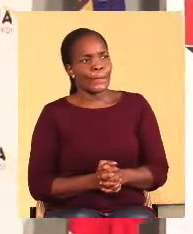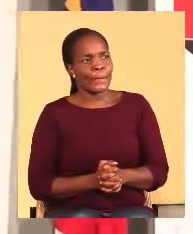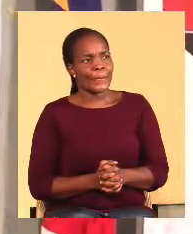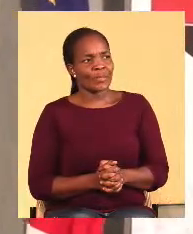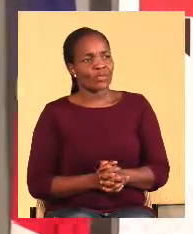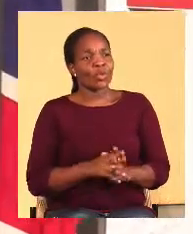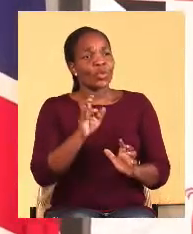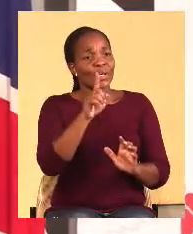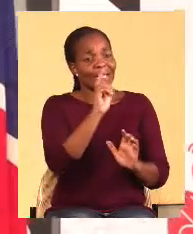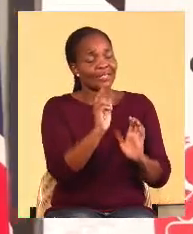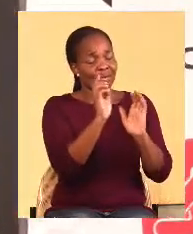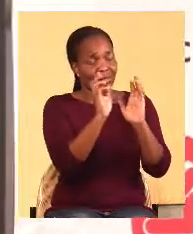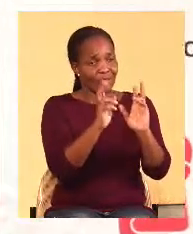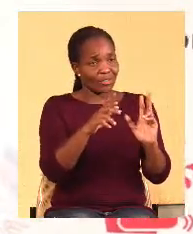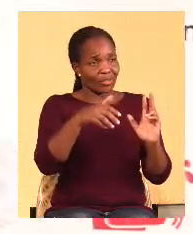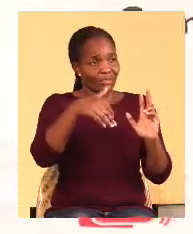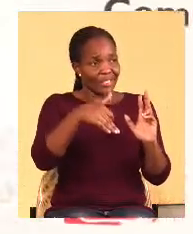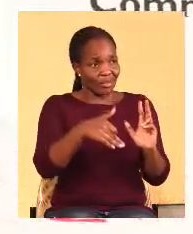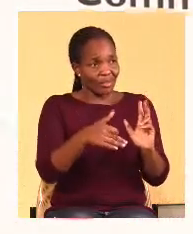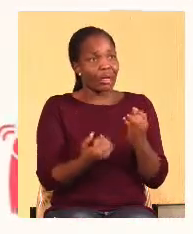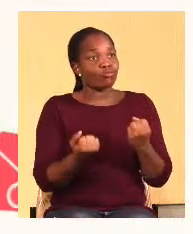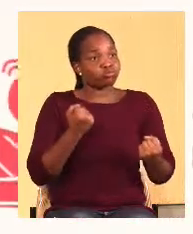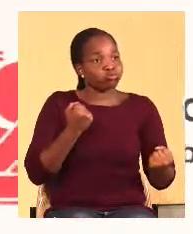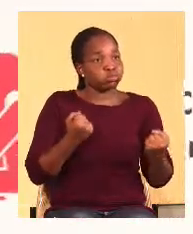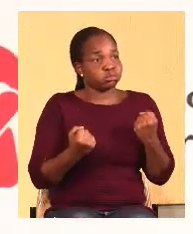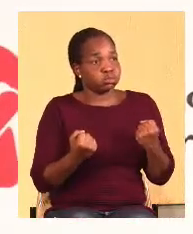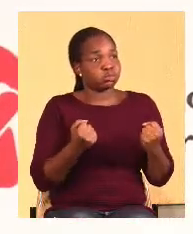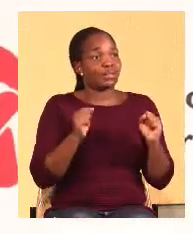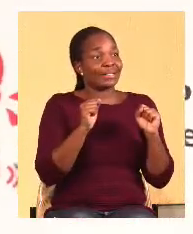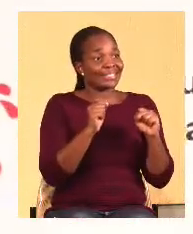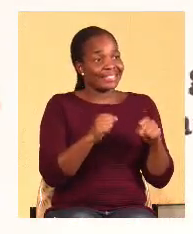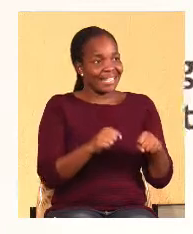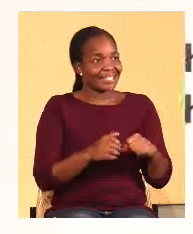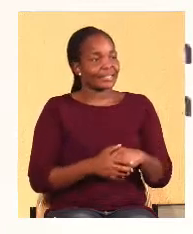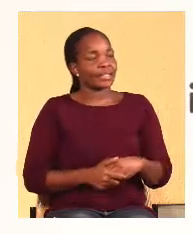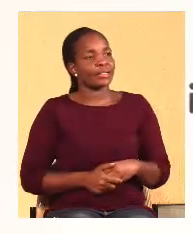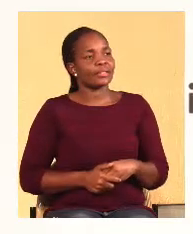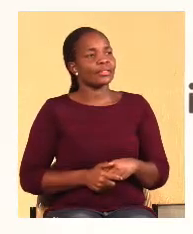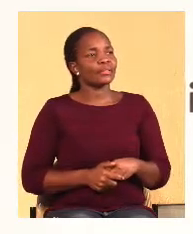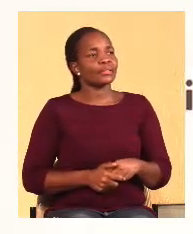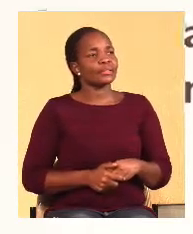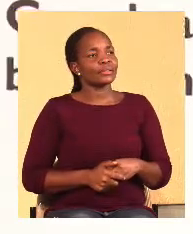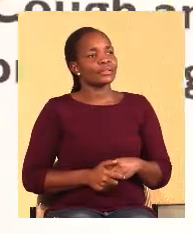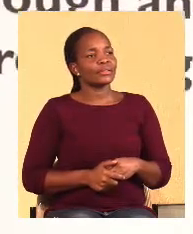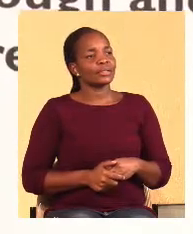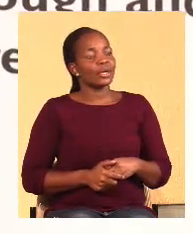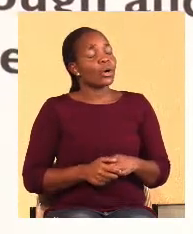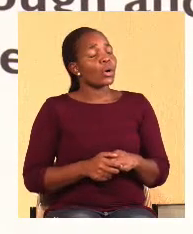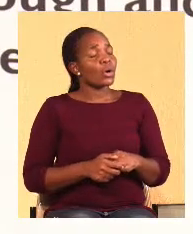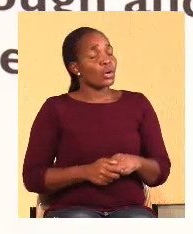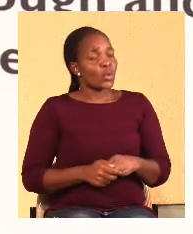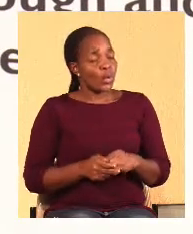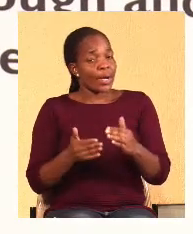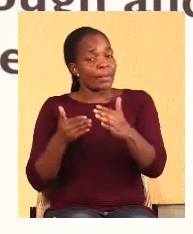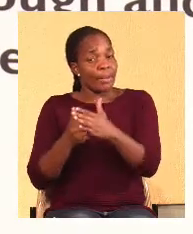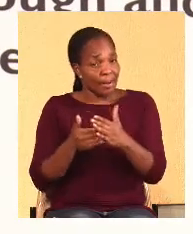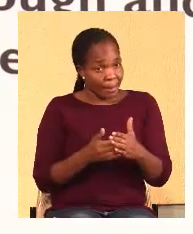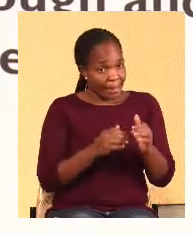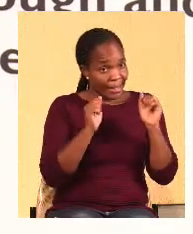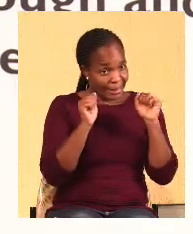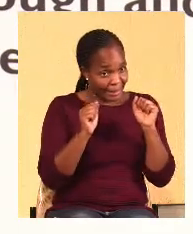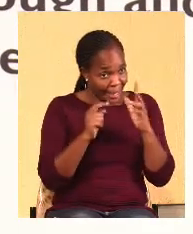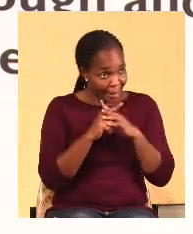Namibians to when they exercise with other family members. There is a reason why we have restrictions and confinement